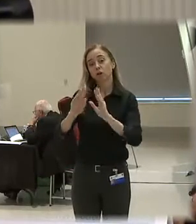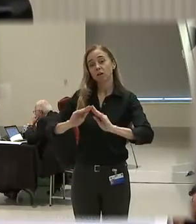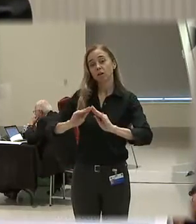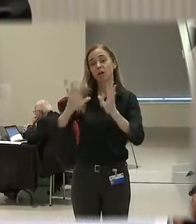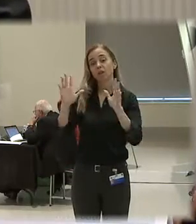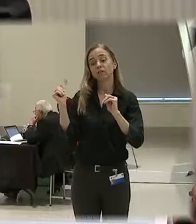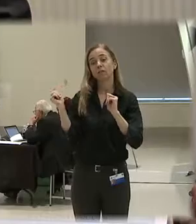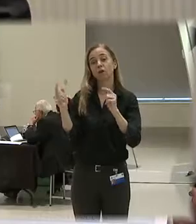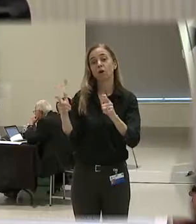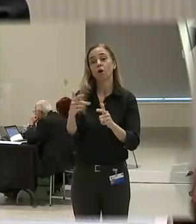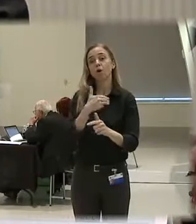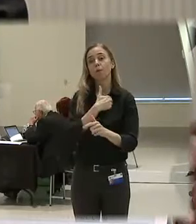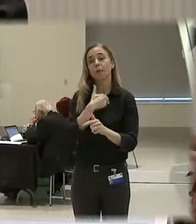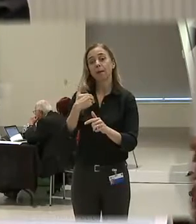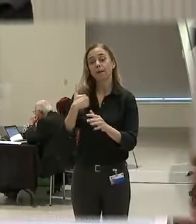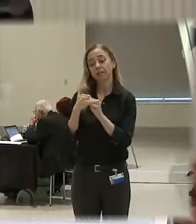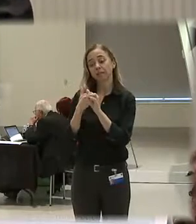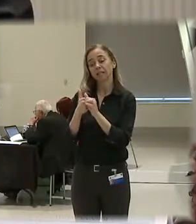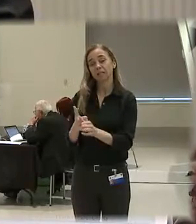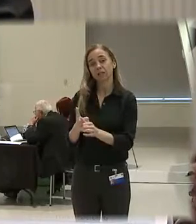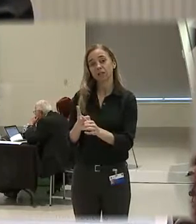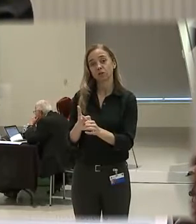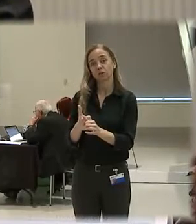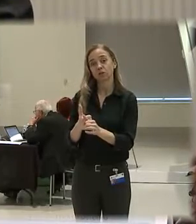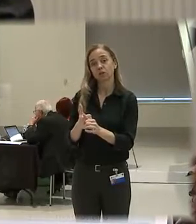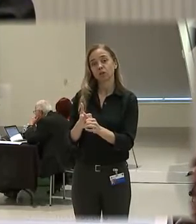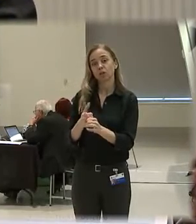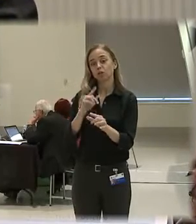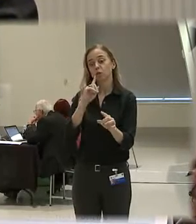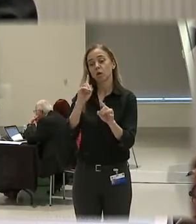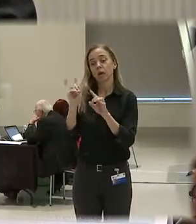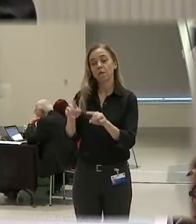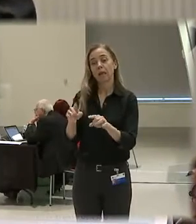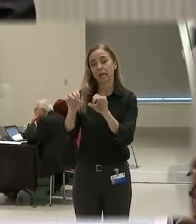all members strictly adhere to an incident command system.